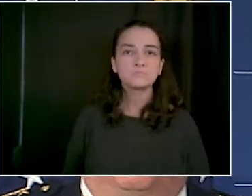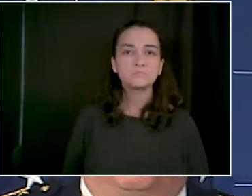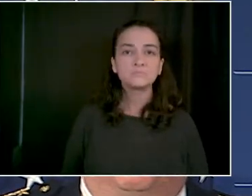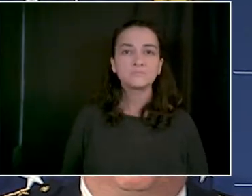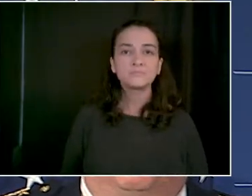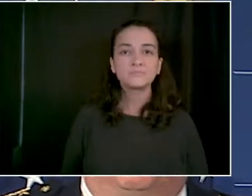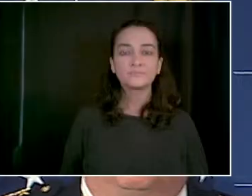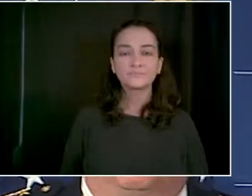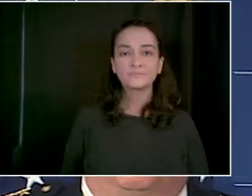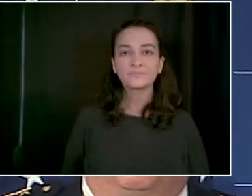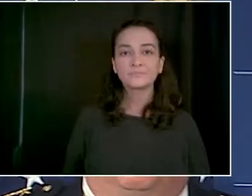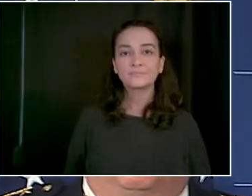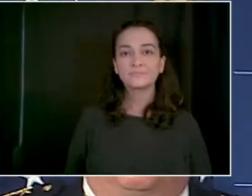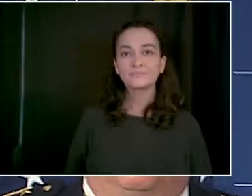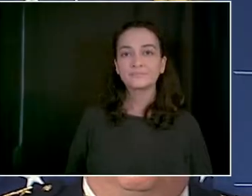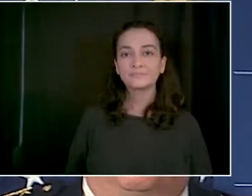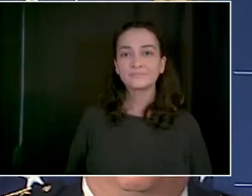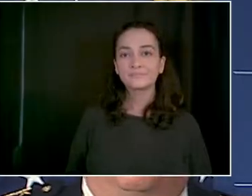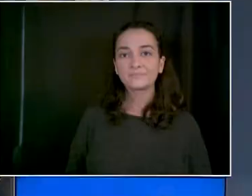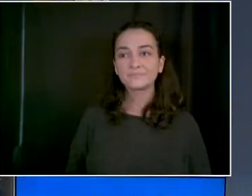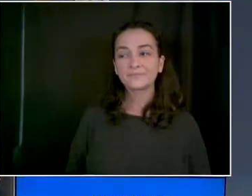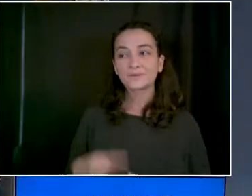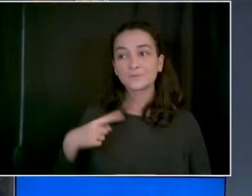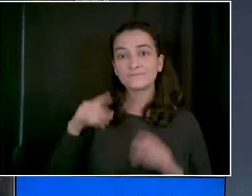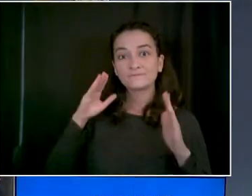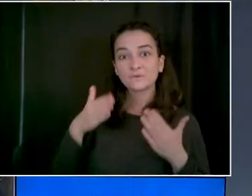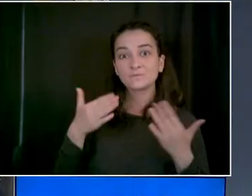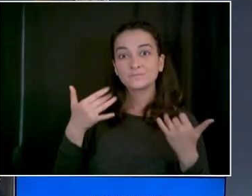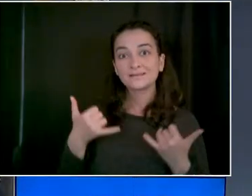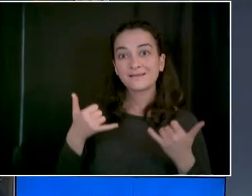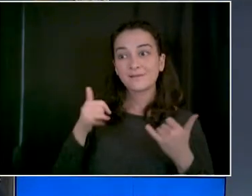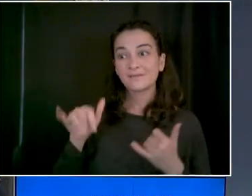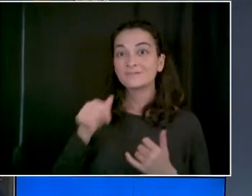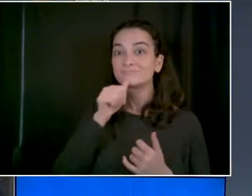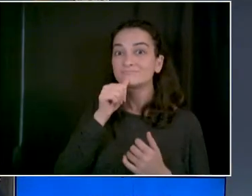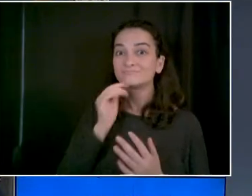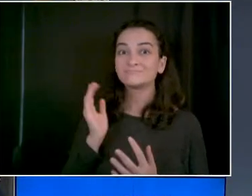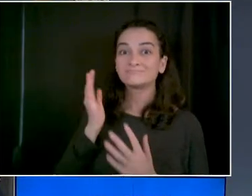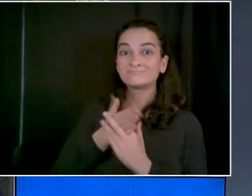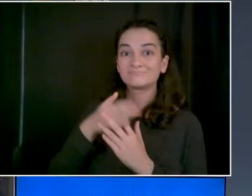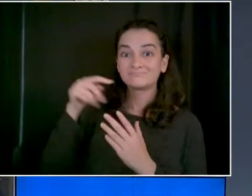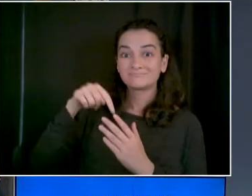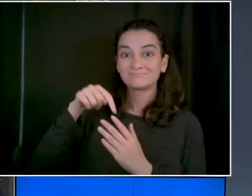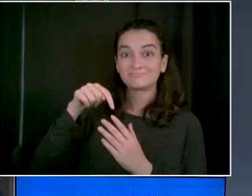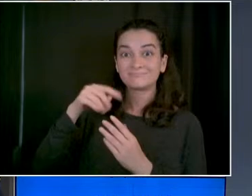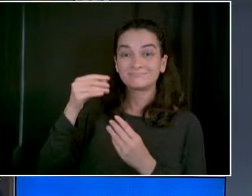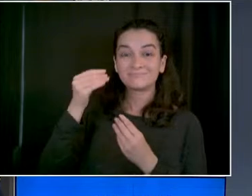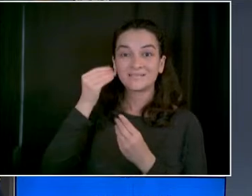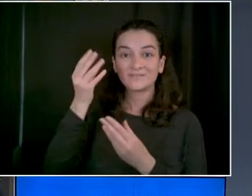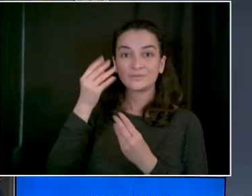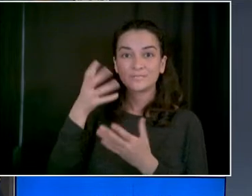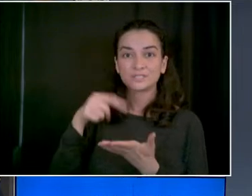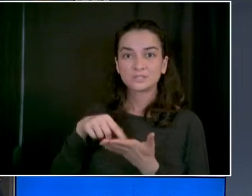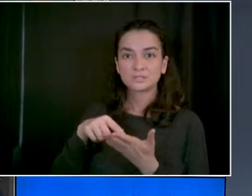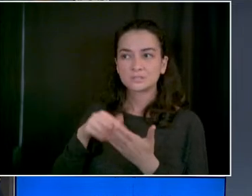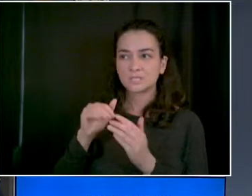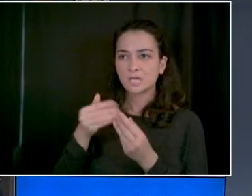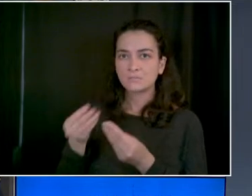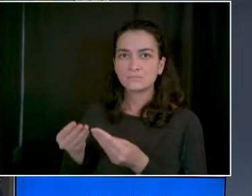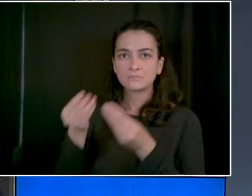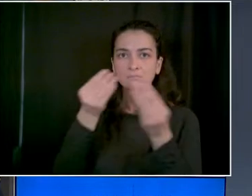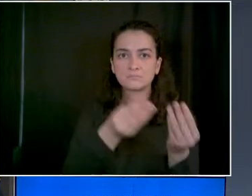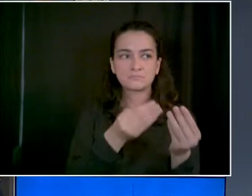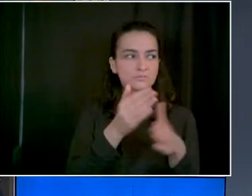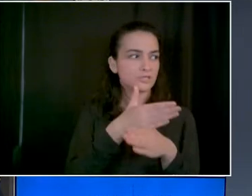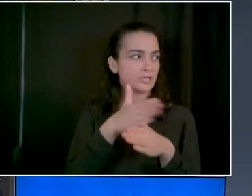partner for a money laundering investigation. Just my second question, really quickly. So just more broadly speaking on the civil